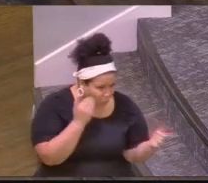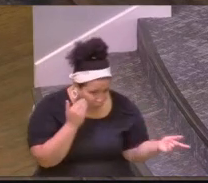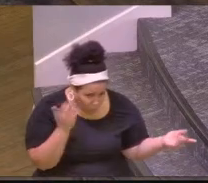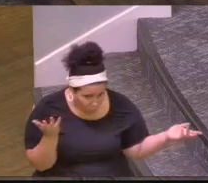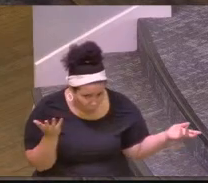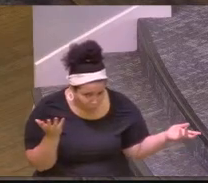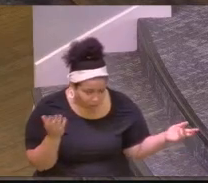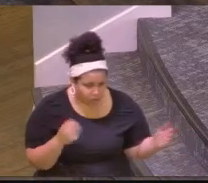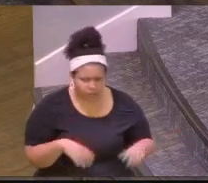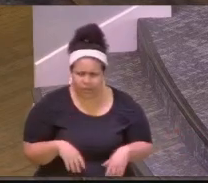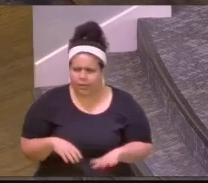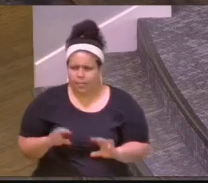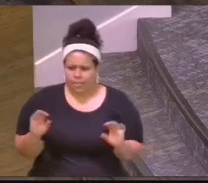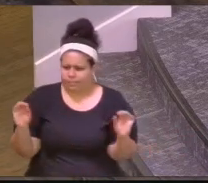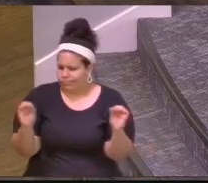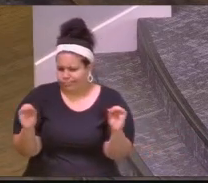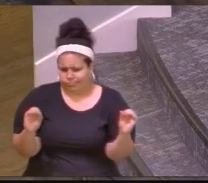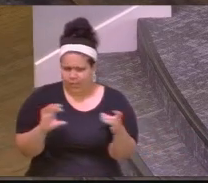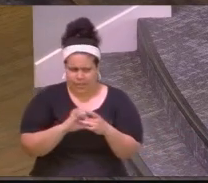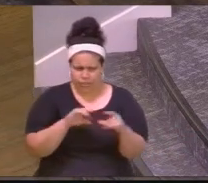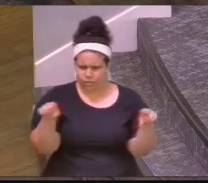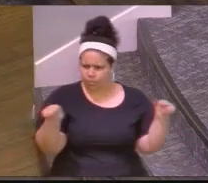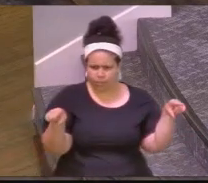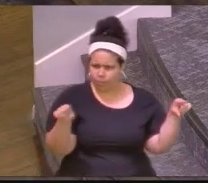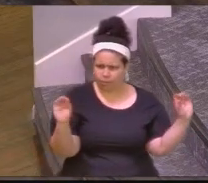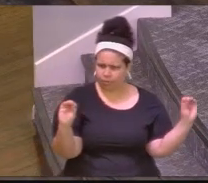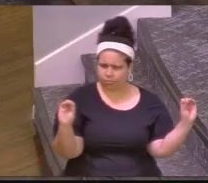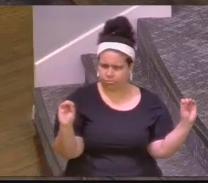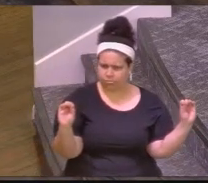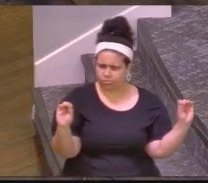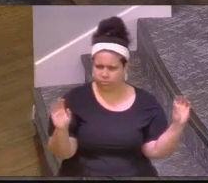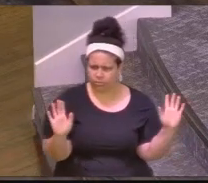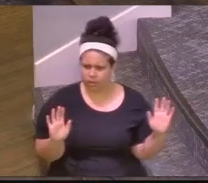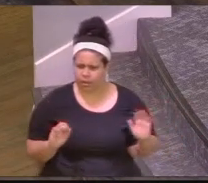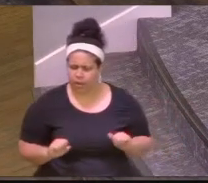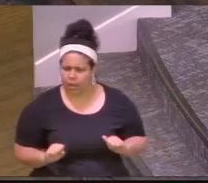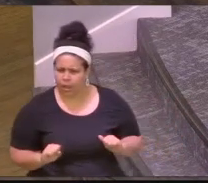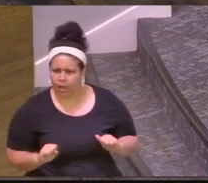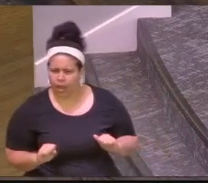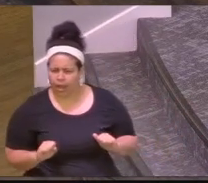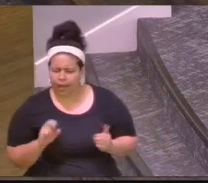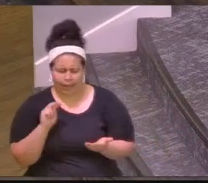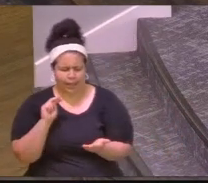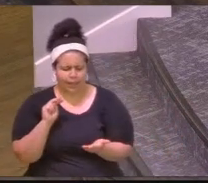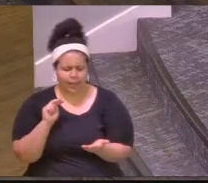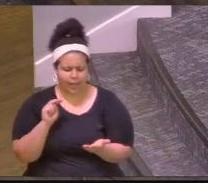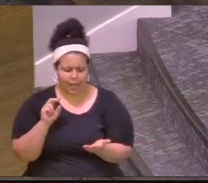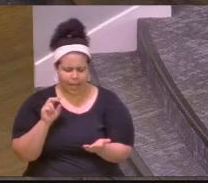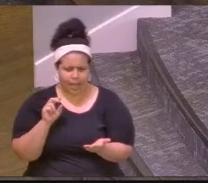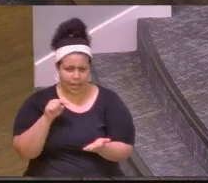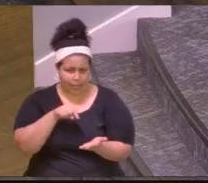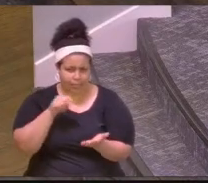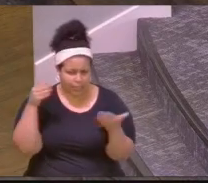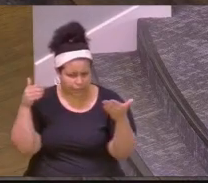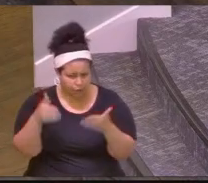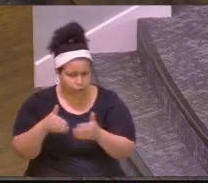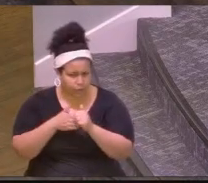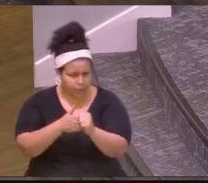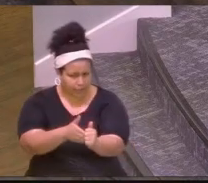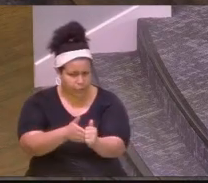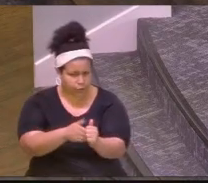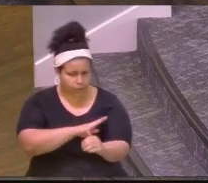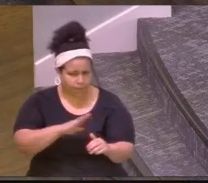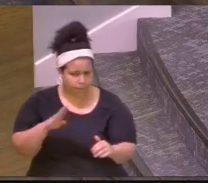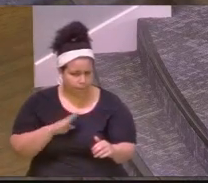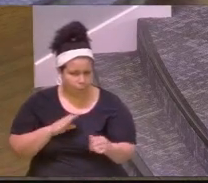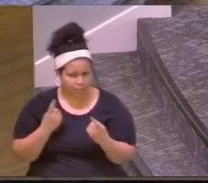I don't think there is any relationship, because this is looking at the leader and the board's organizational effectiveness and